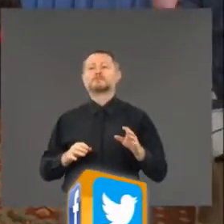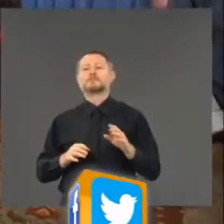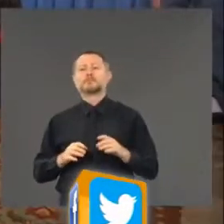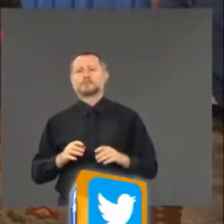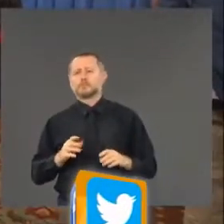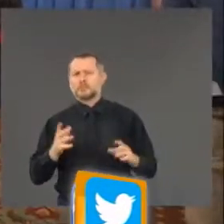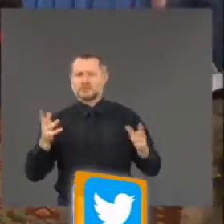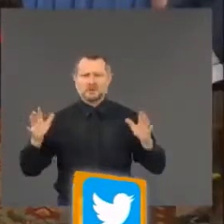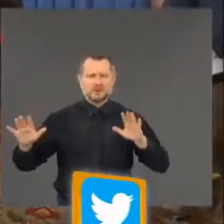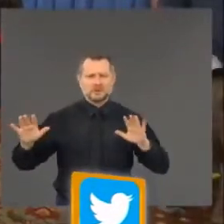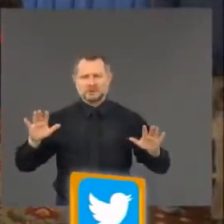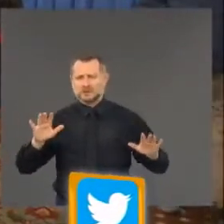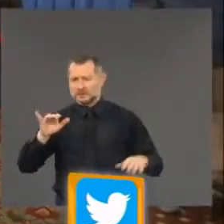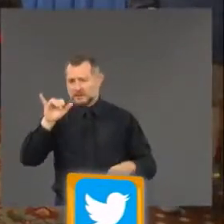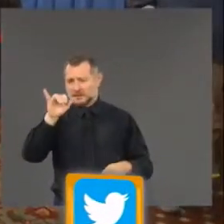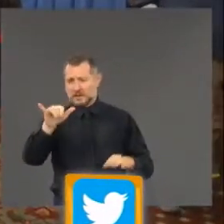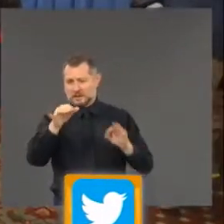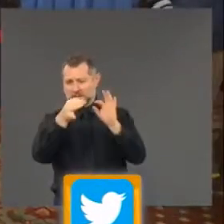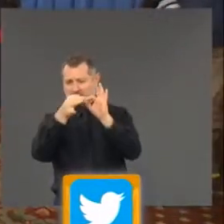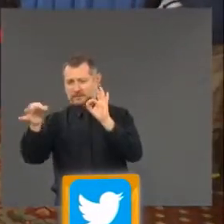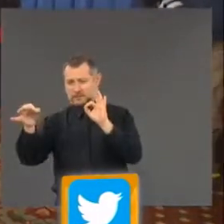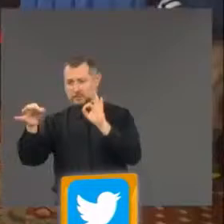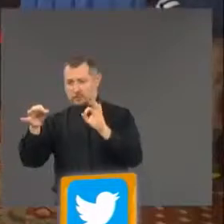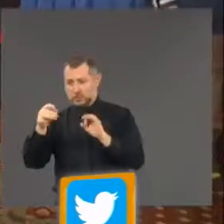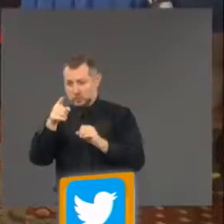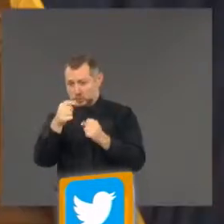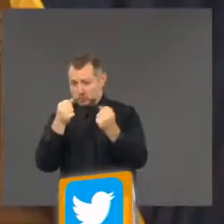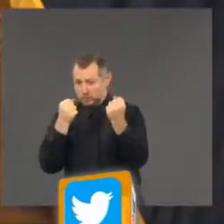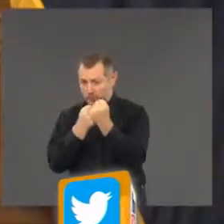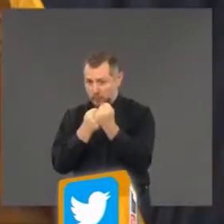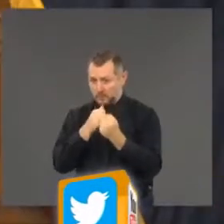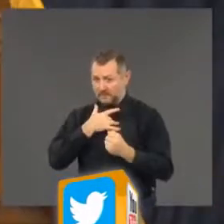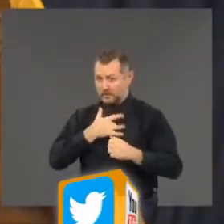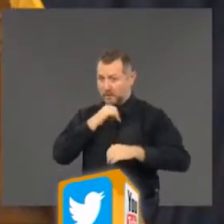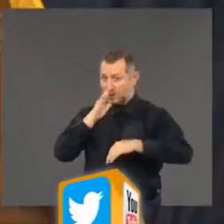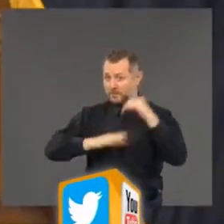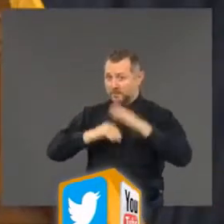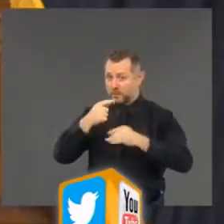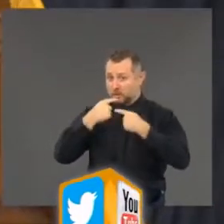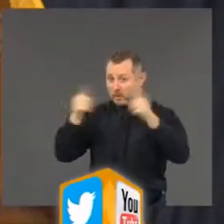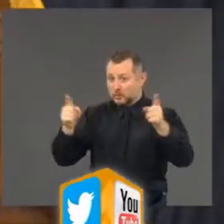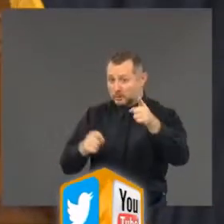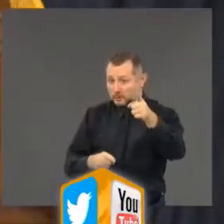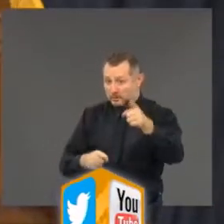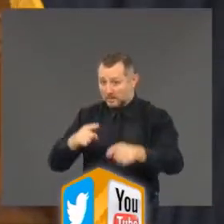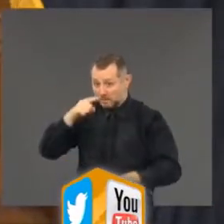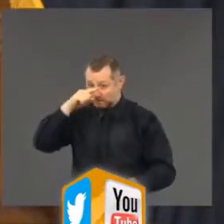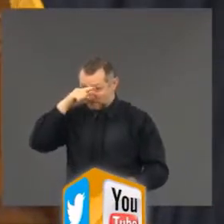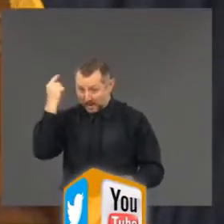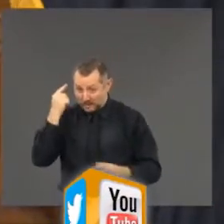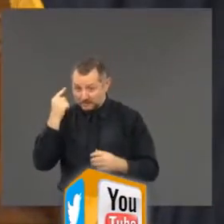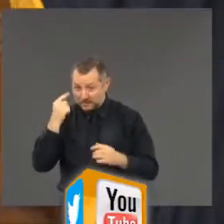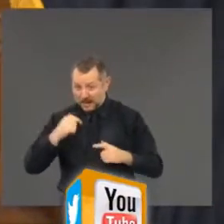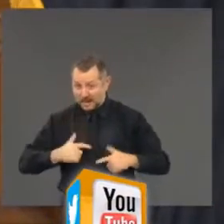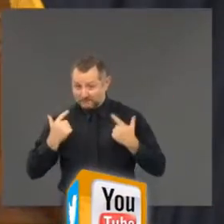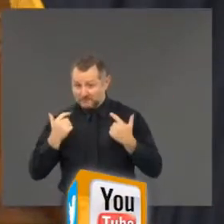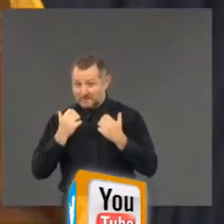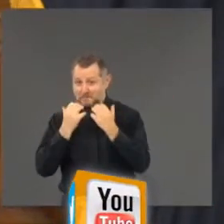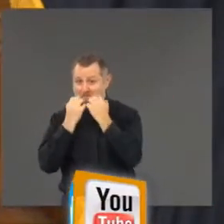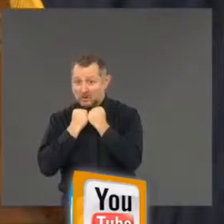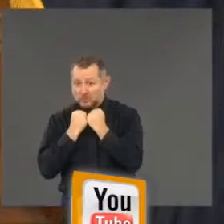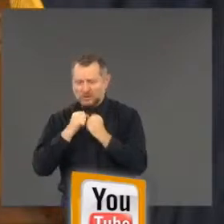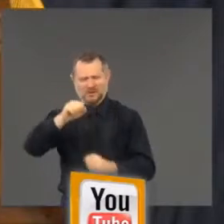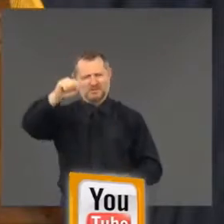that you endorse, and is that something you're comfortable saying publicly? Black Lives Matter. Yeah, every life matters. Black